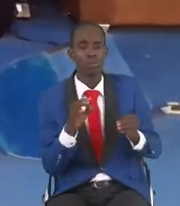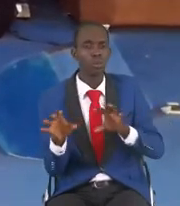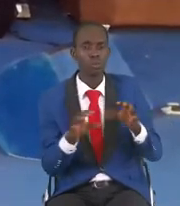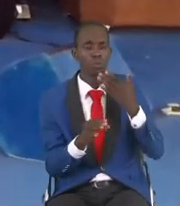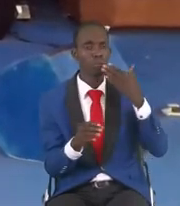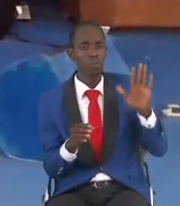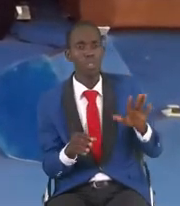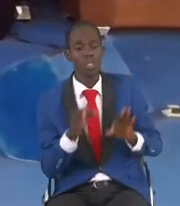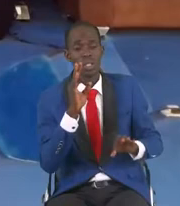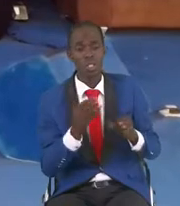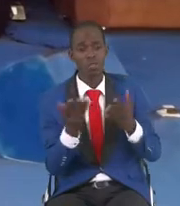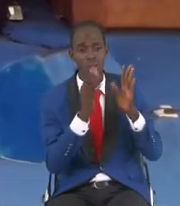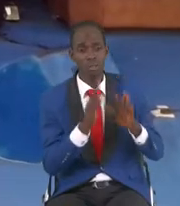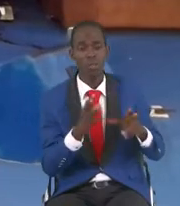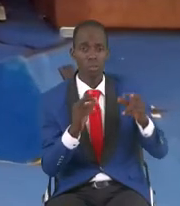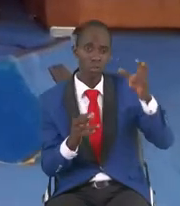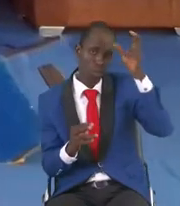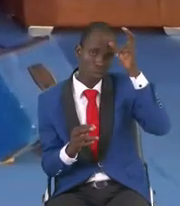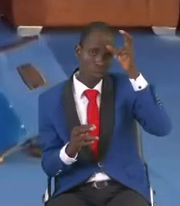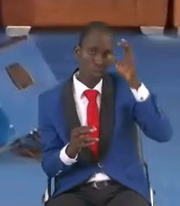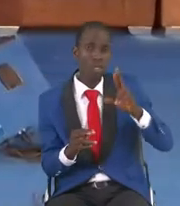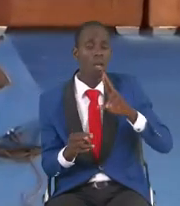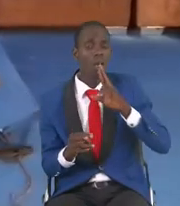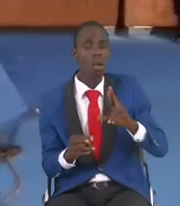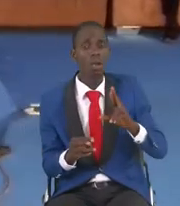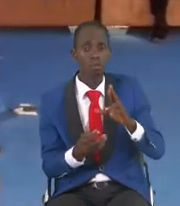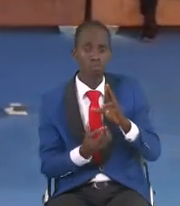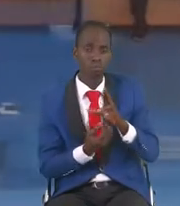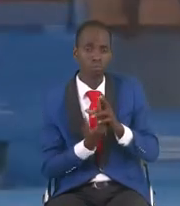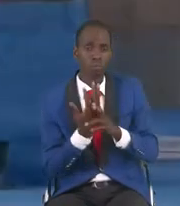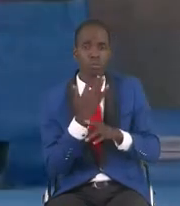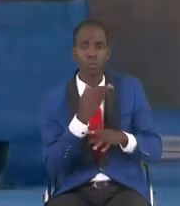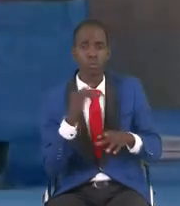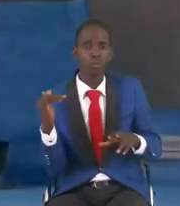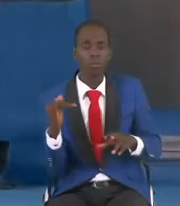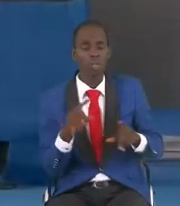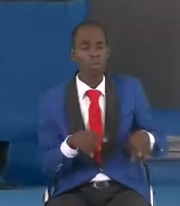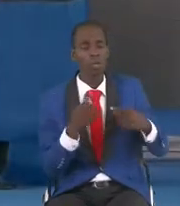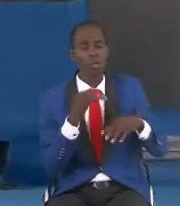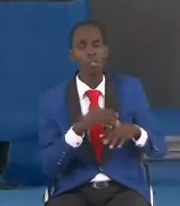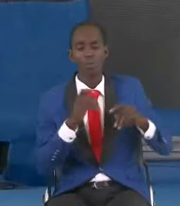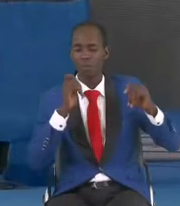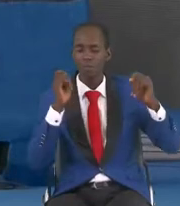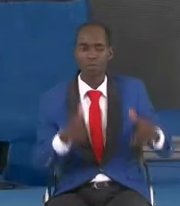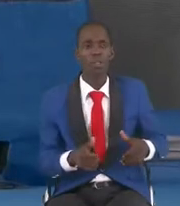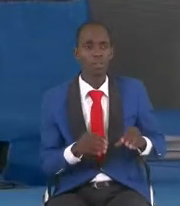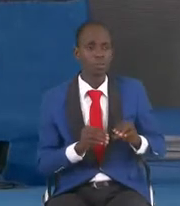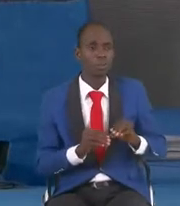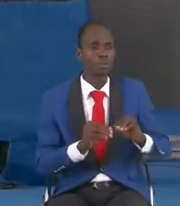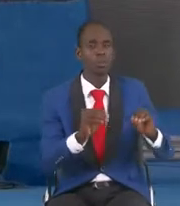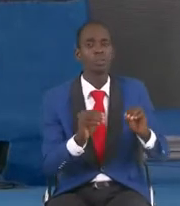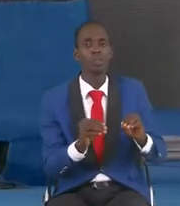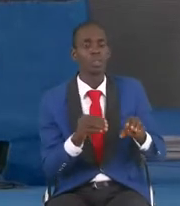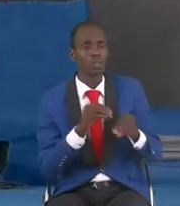servants of Satan, if they're going at a greater speed today in doing